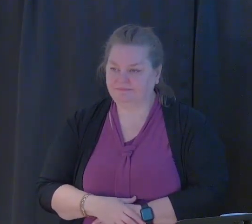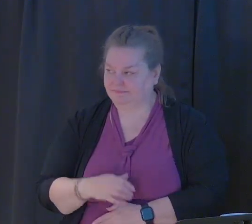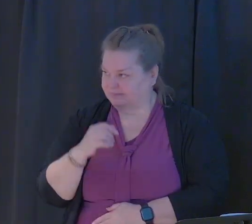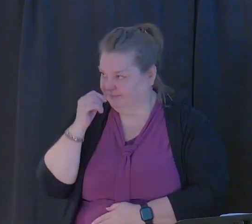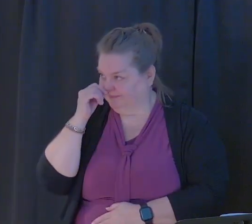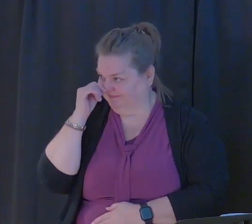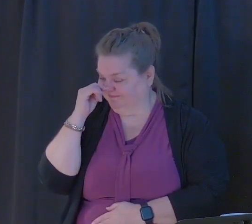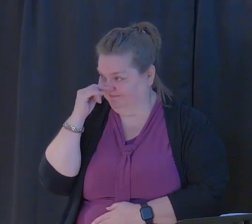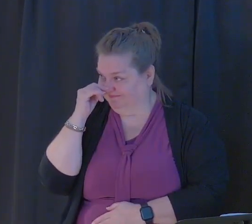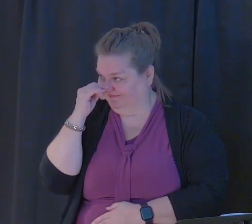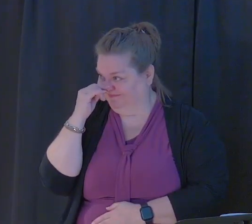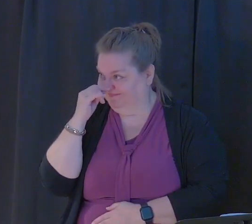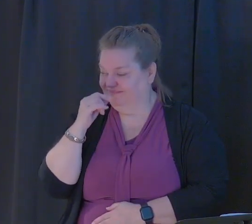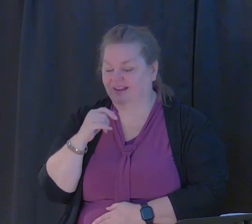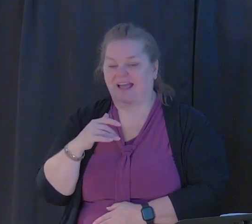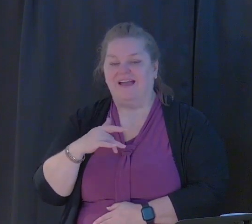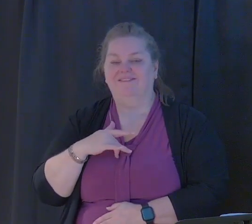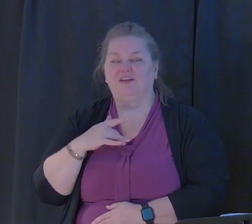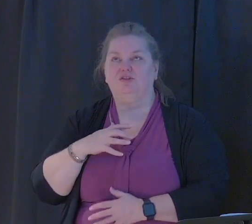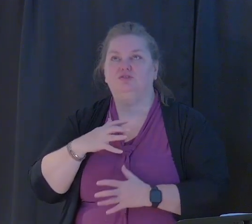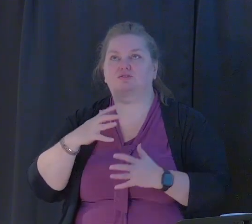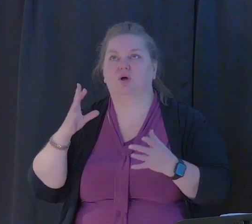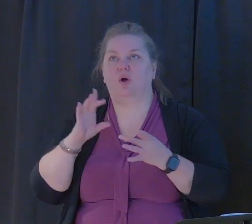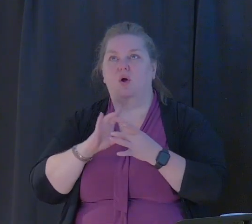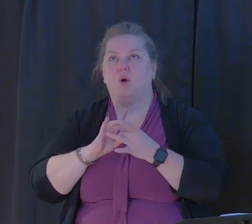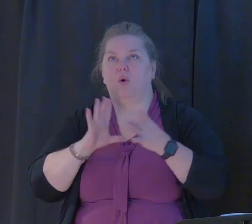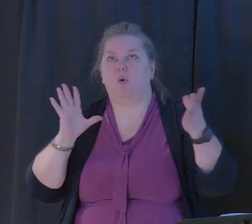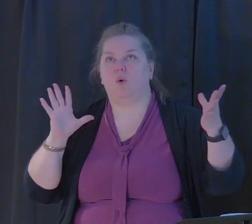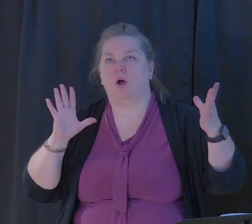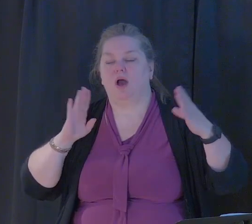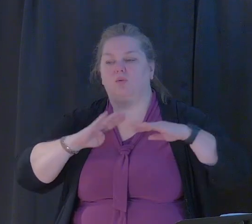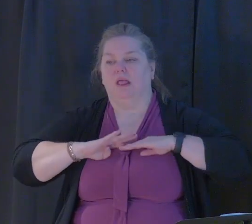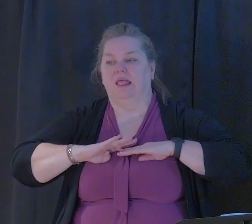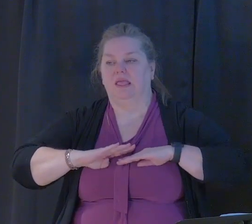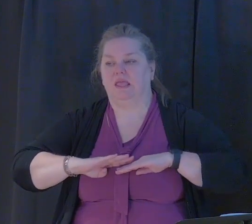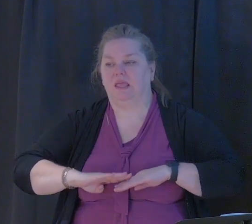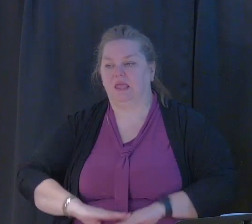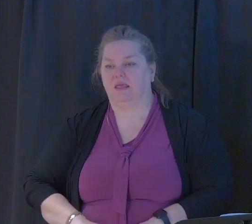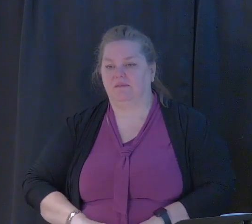And I've never felt such relief in my life.